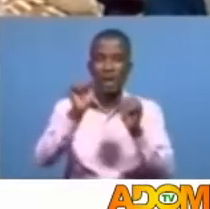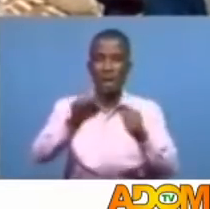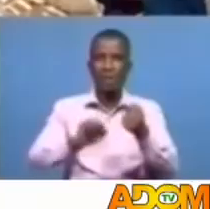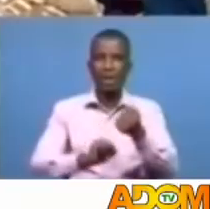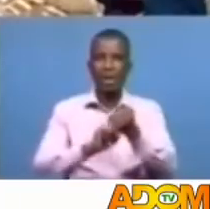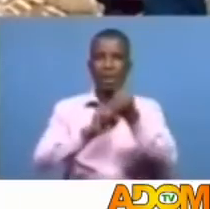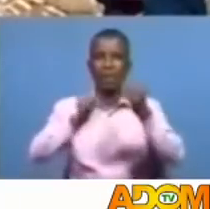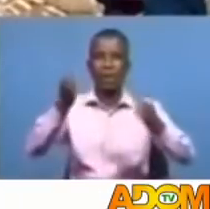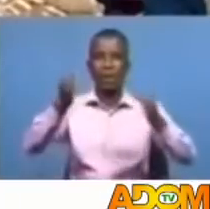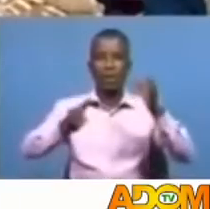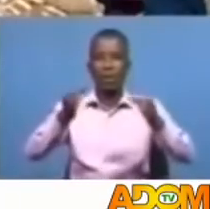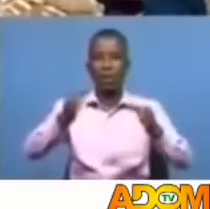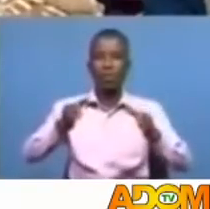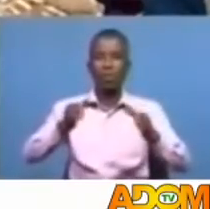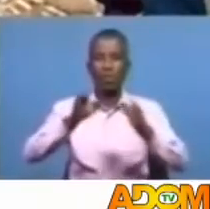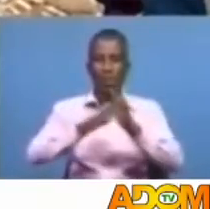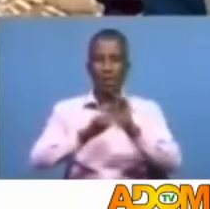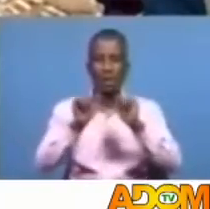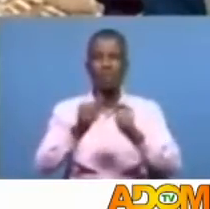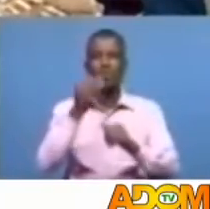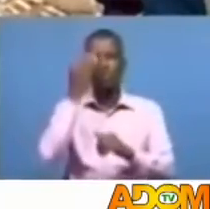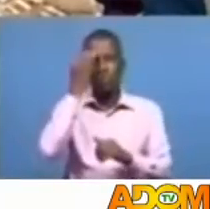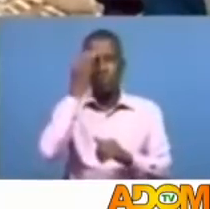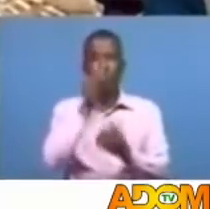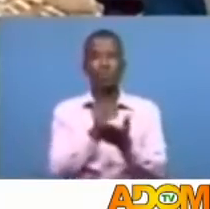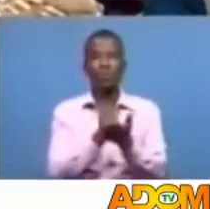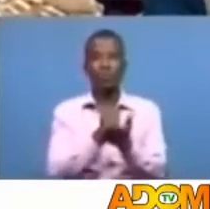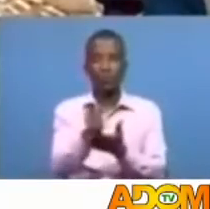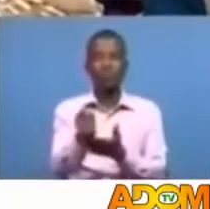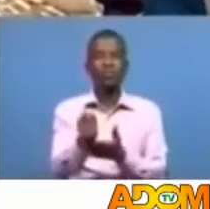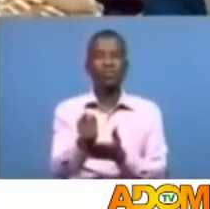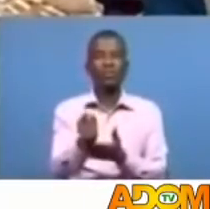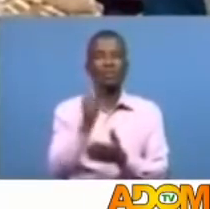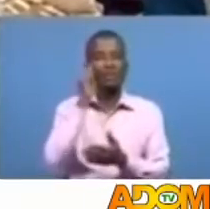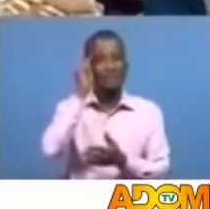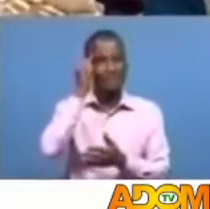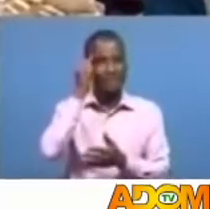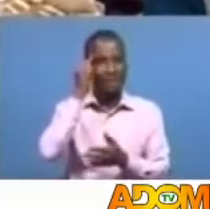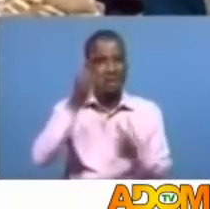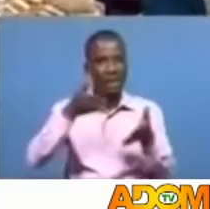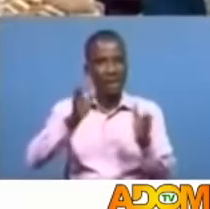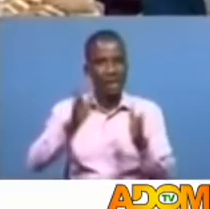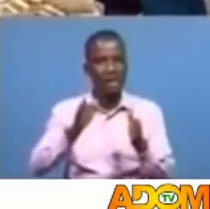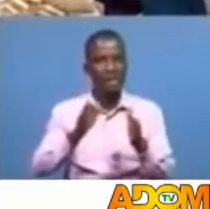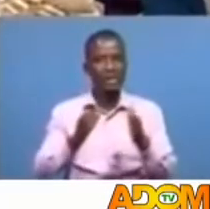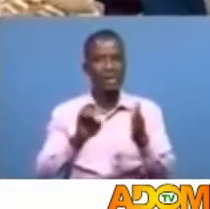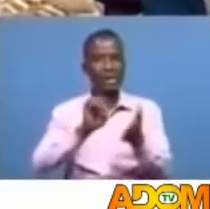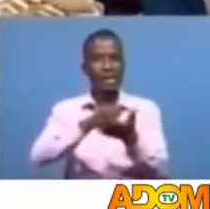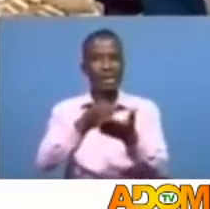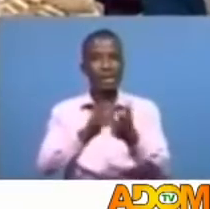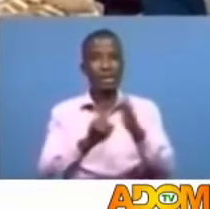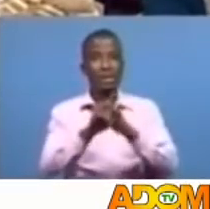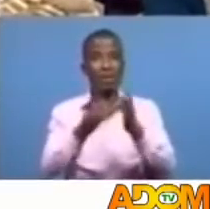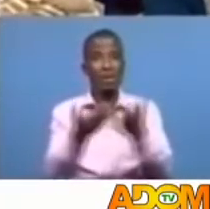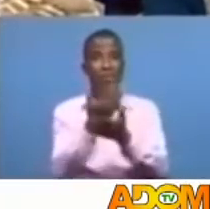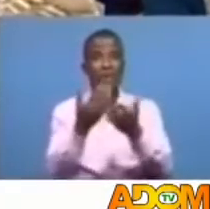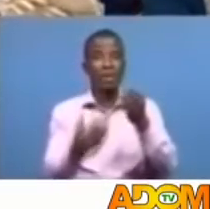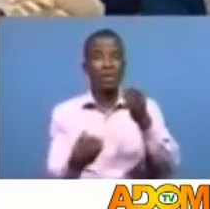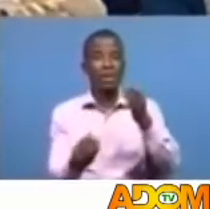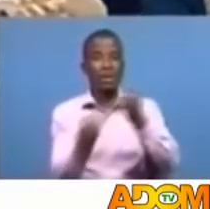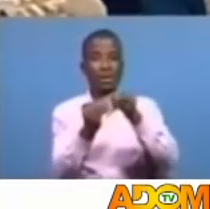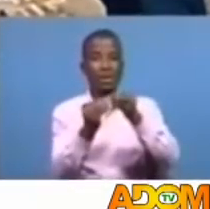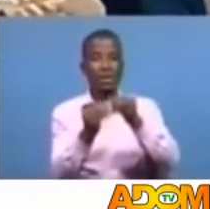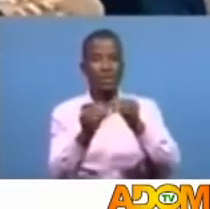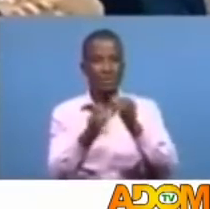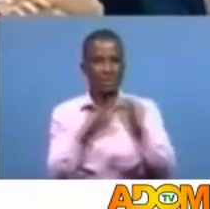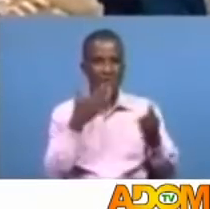court to ascertain the truth beyond all doubt, we think by allowing this additional evidence to be admitted, Mr.